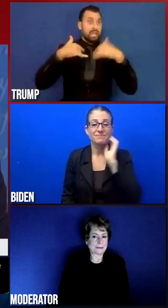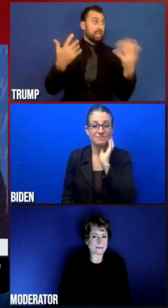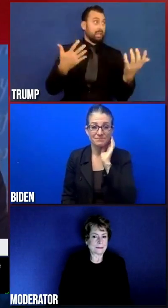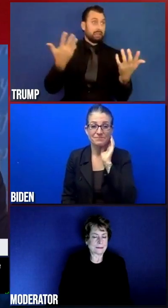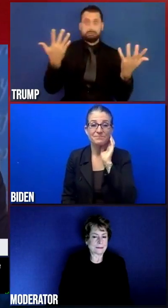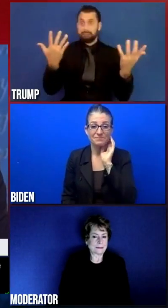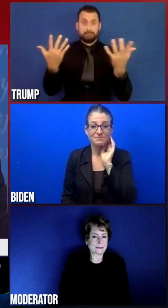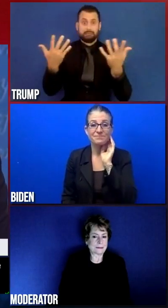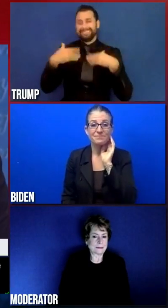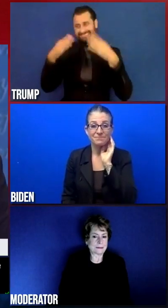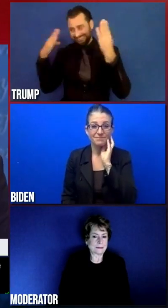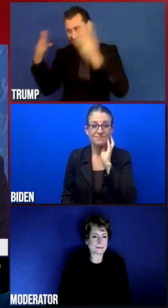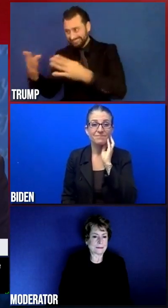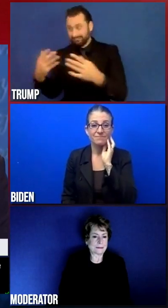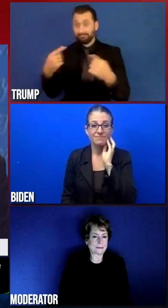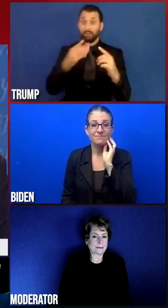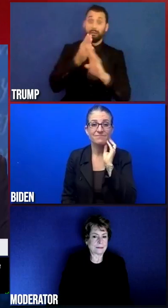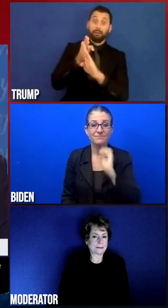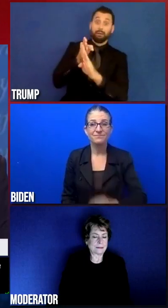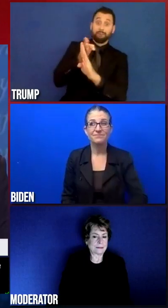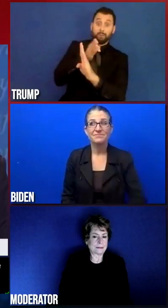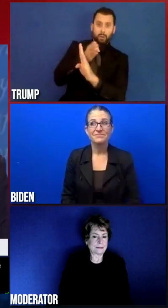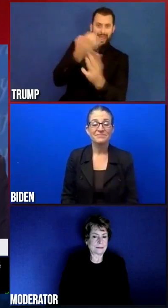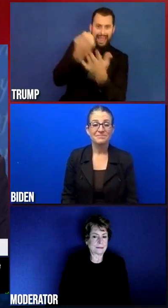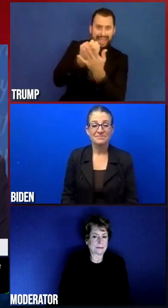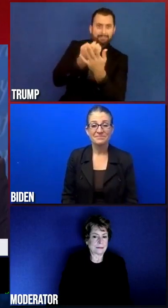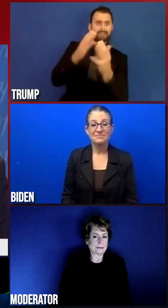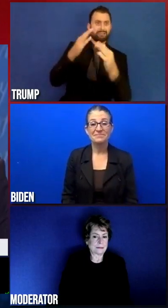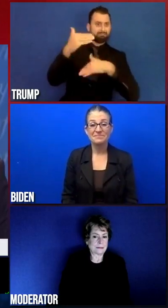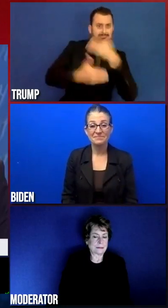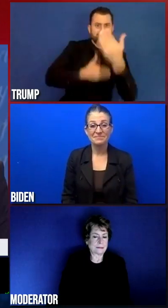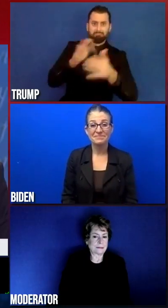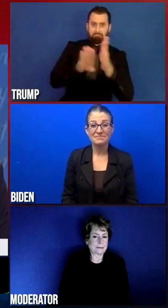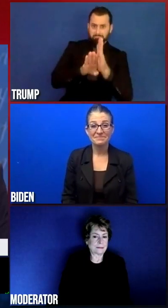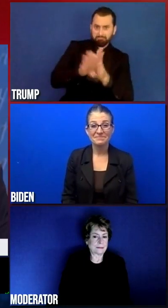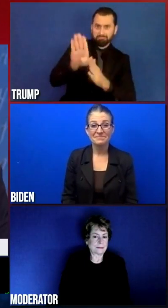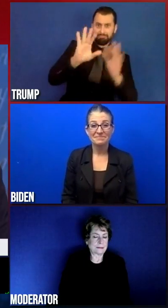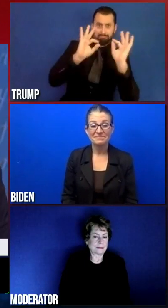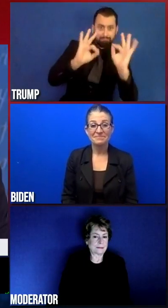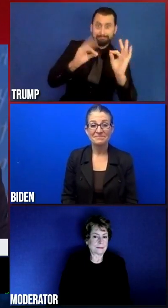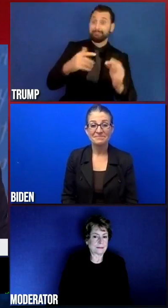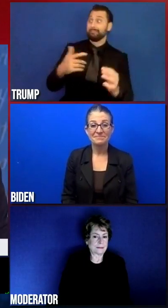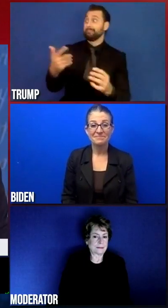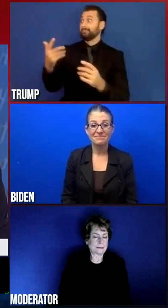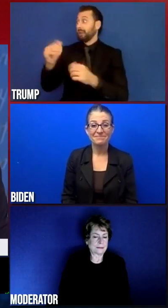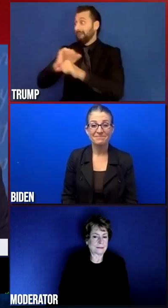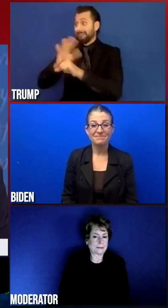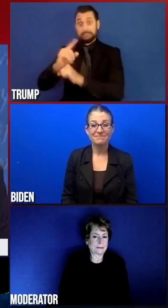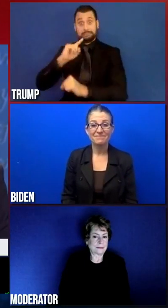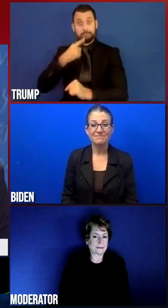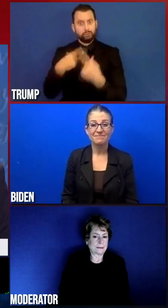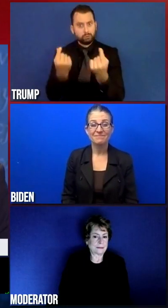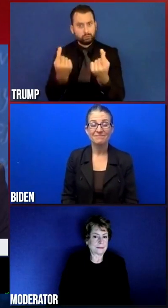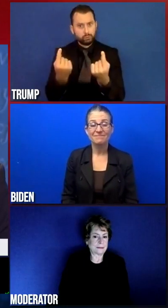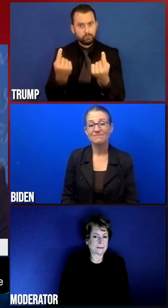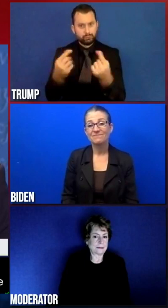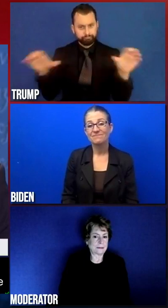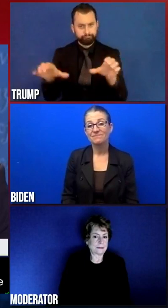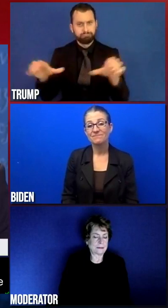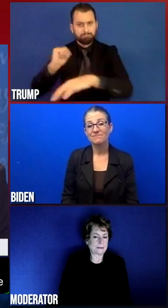including Space Force and all of the other things. A fixing of the VA, which was a mess under